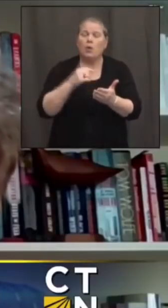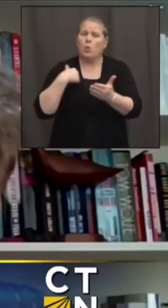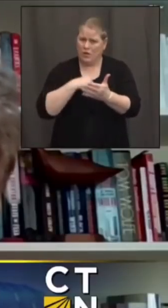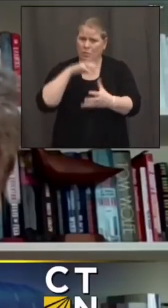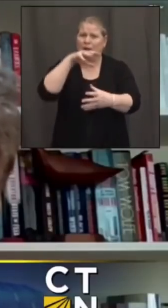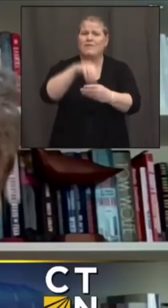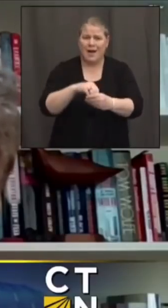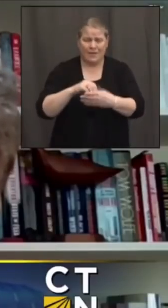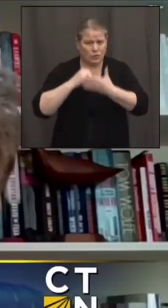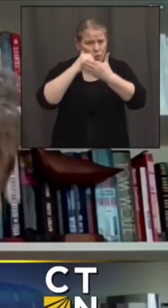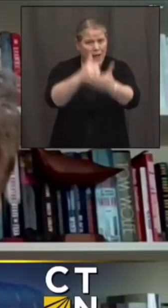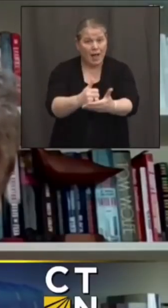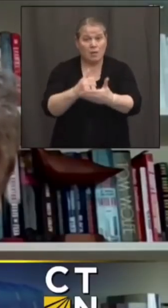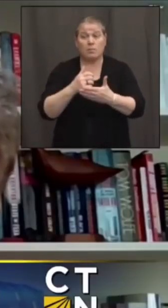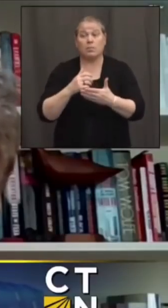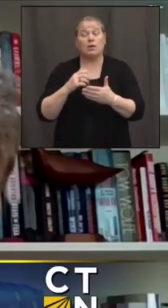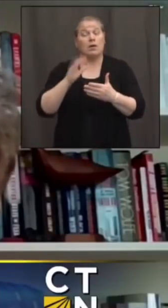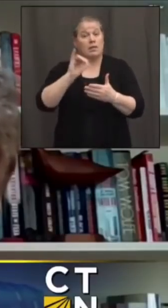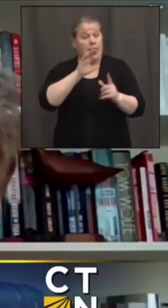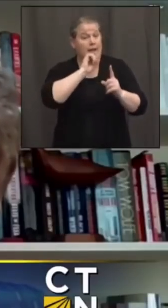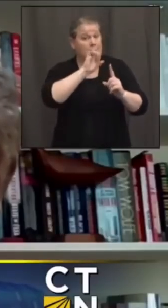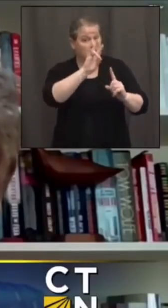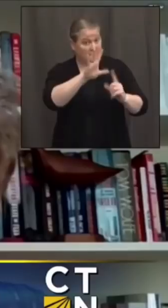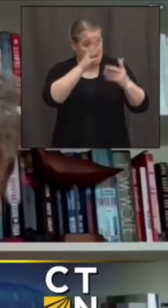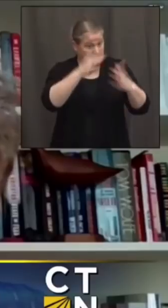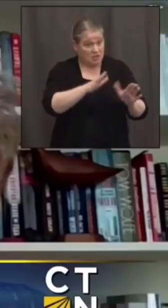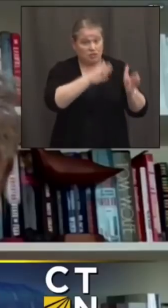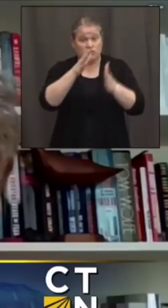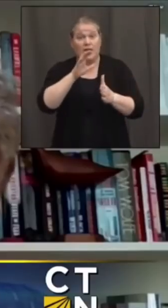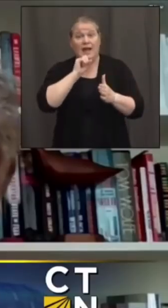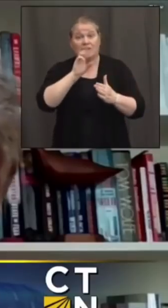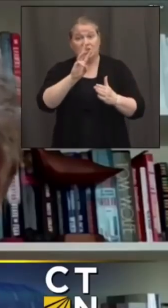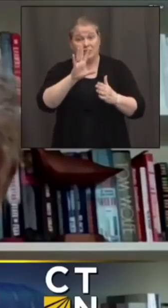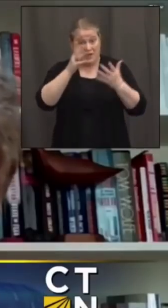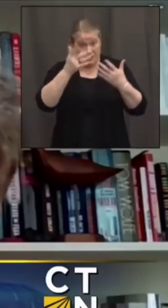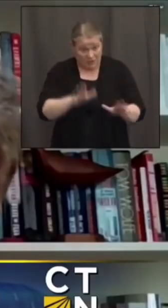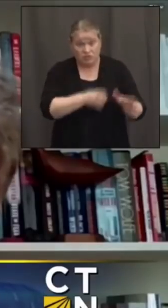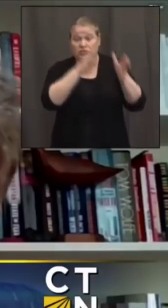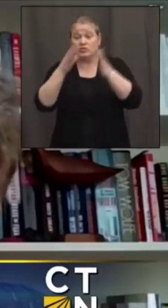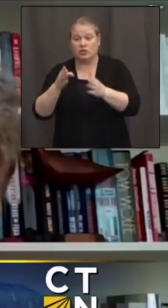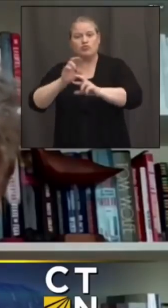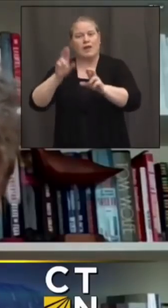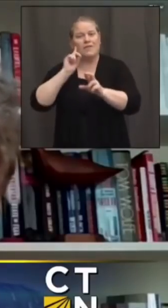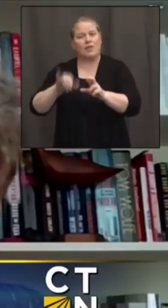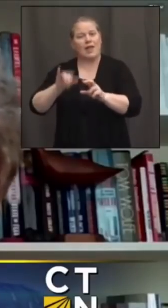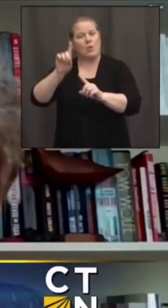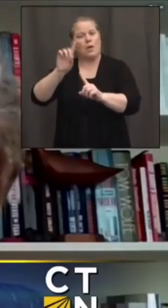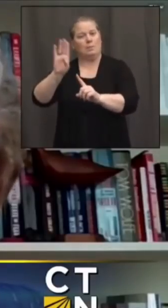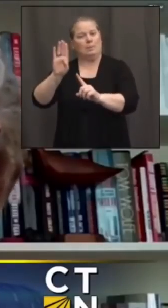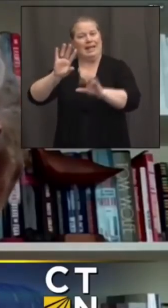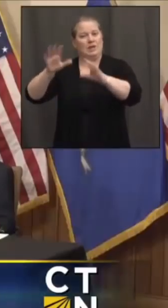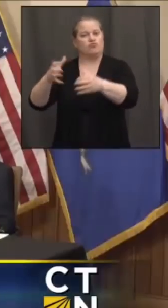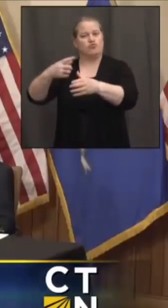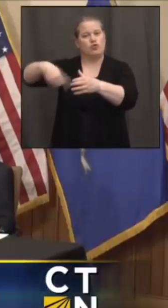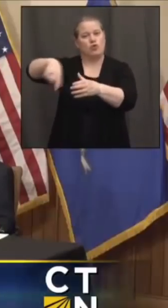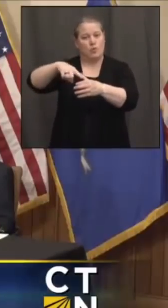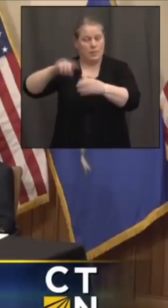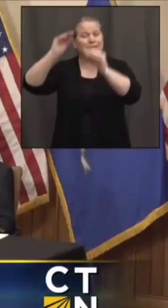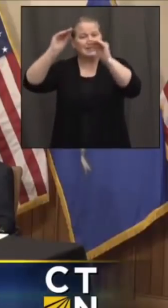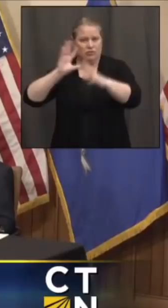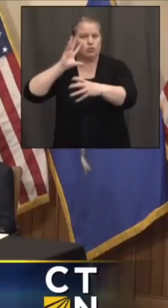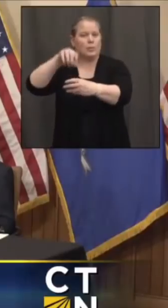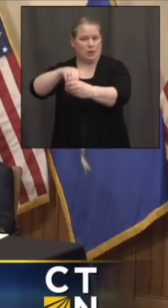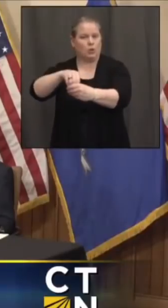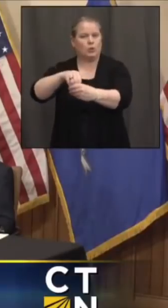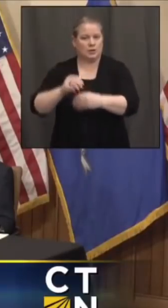need to complete Group 1B, our frontline essential workers will be part of that rollout. And